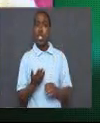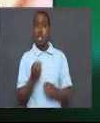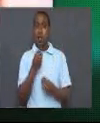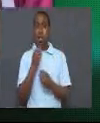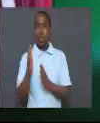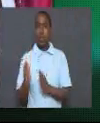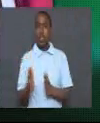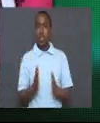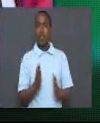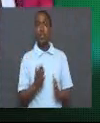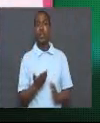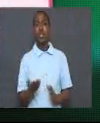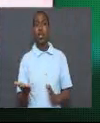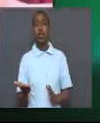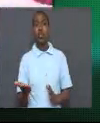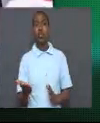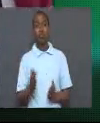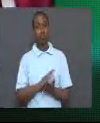when preparing food.